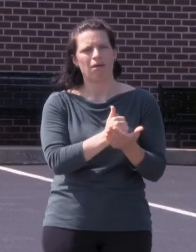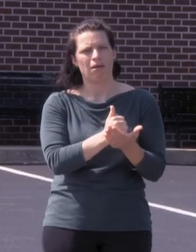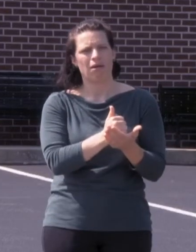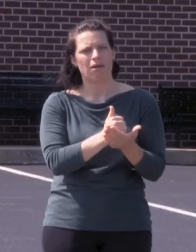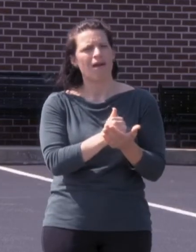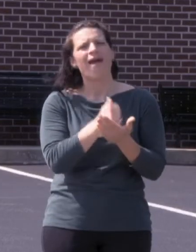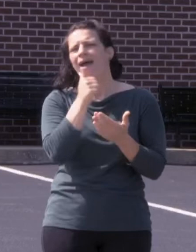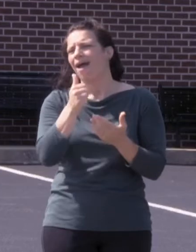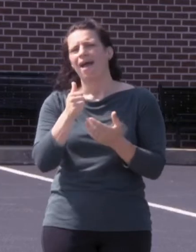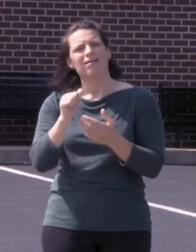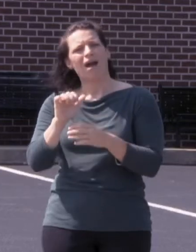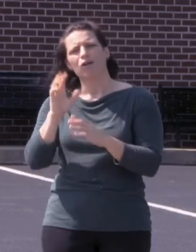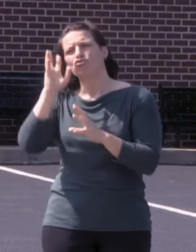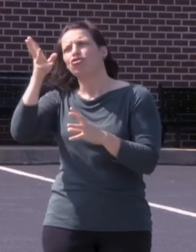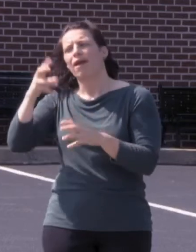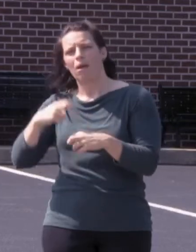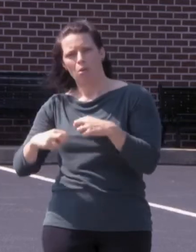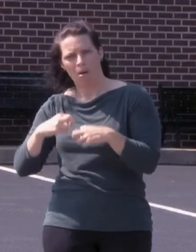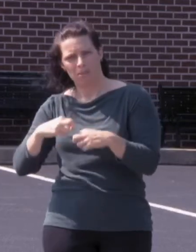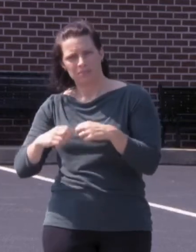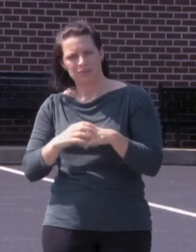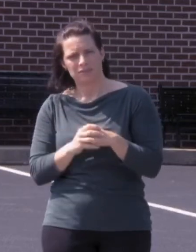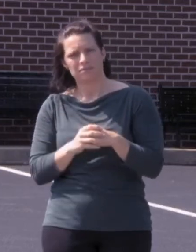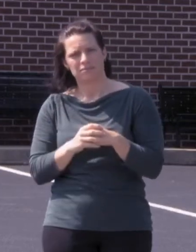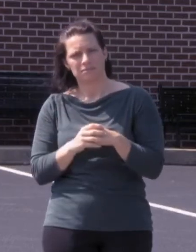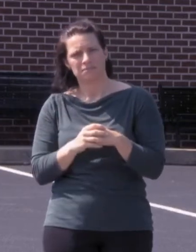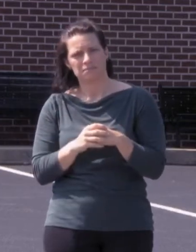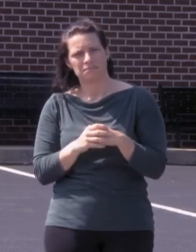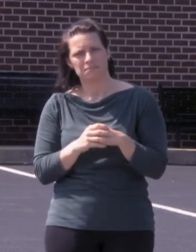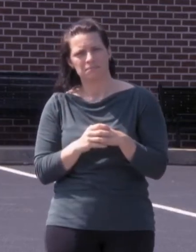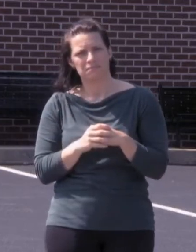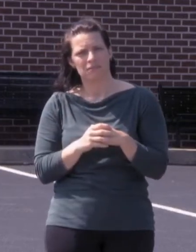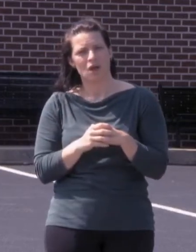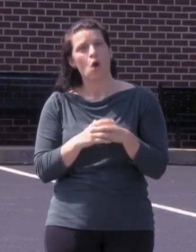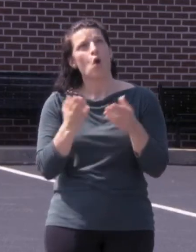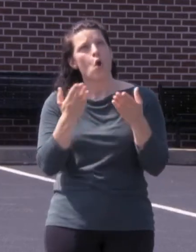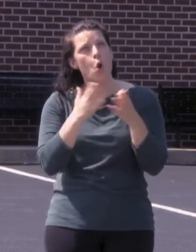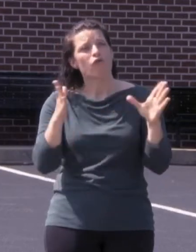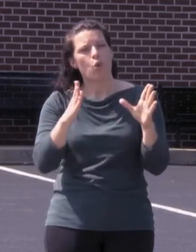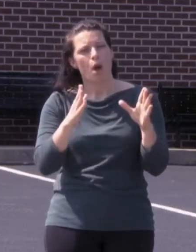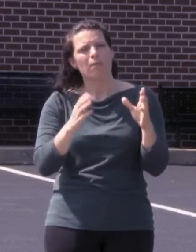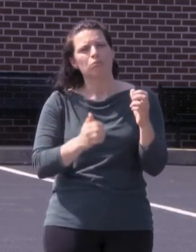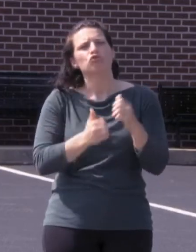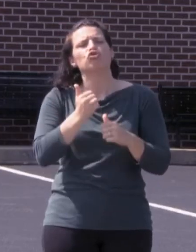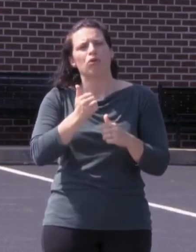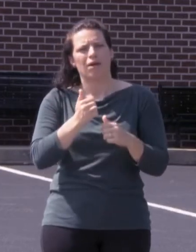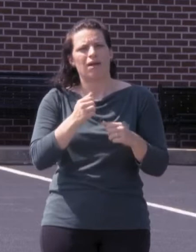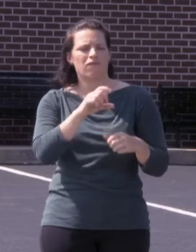and not create problems. The vast and overwhelming majority of officers